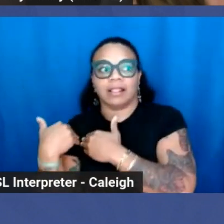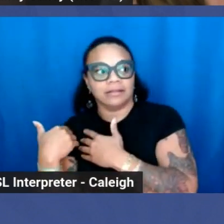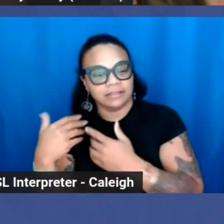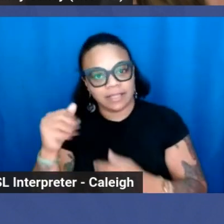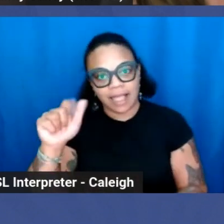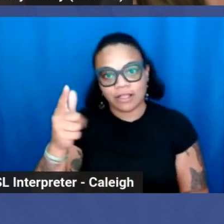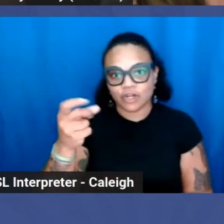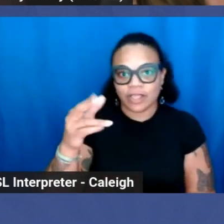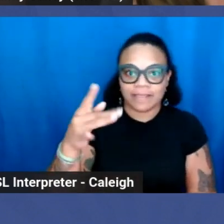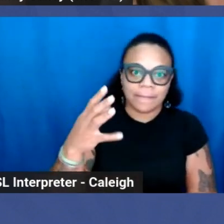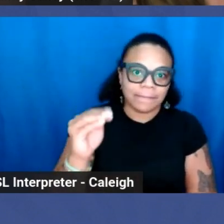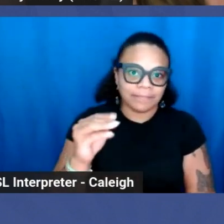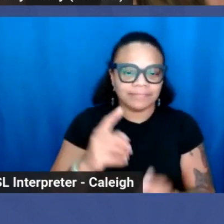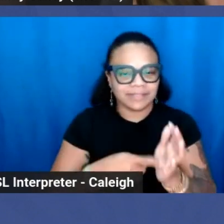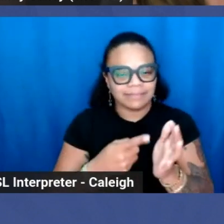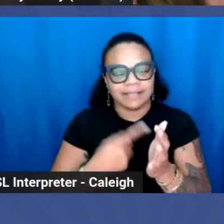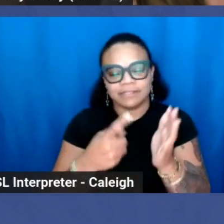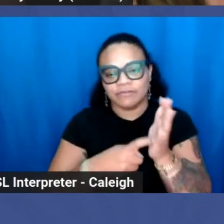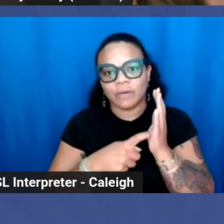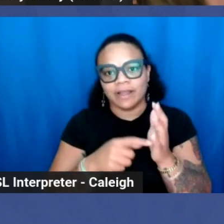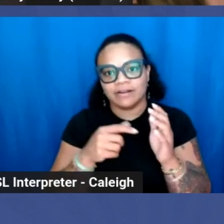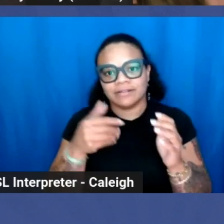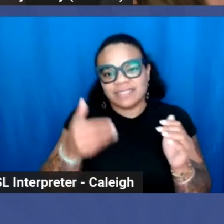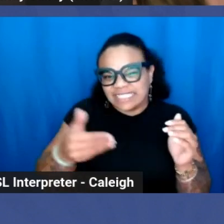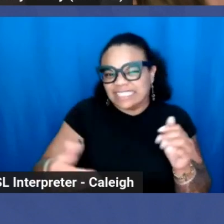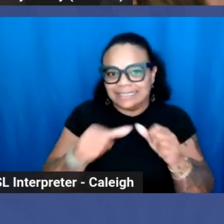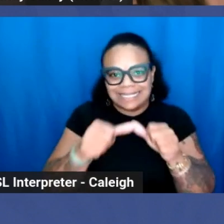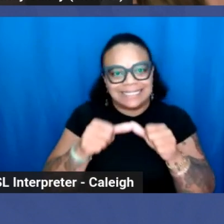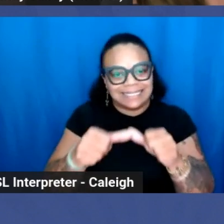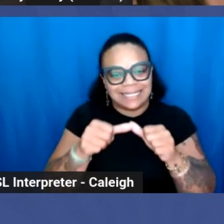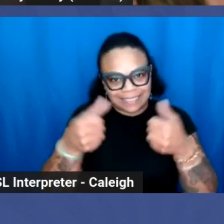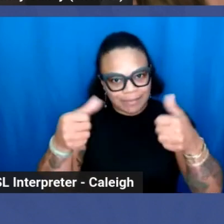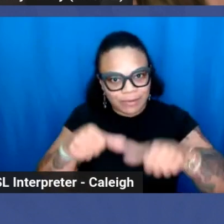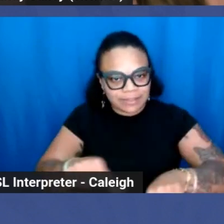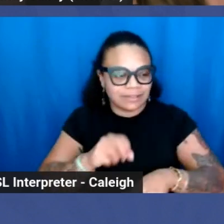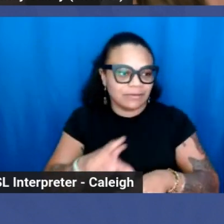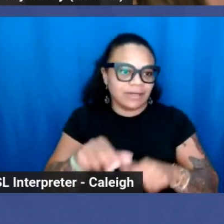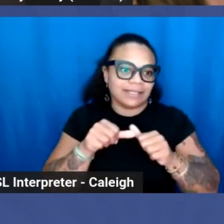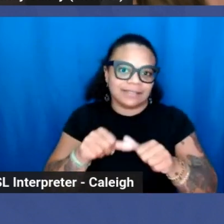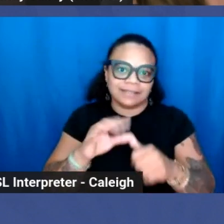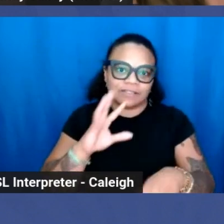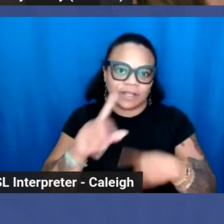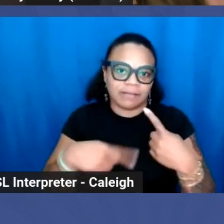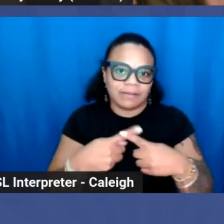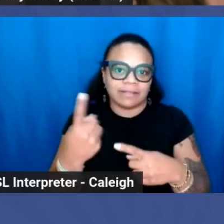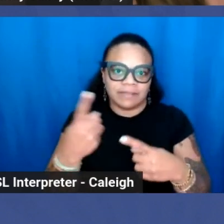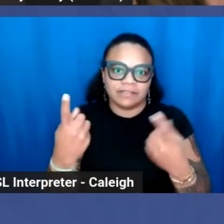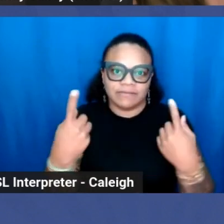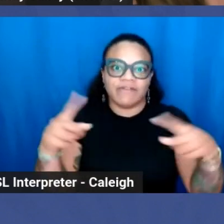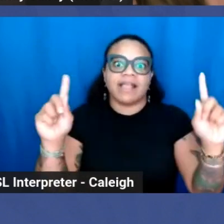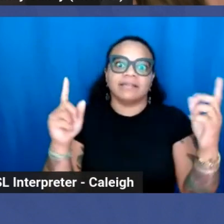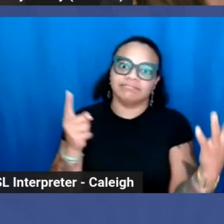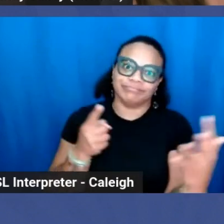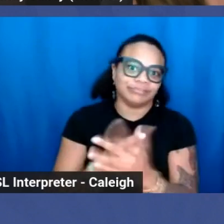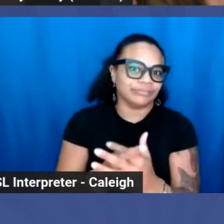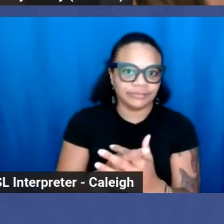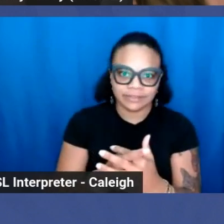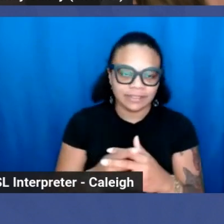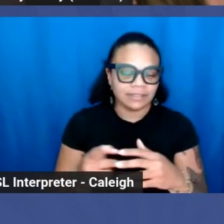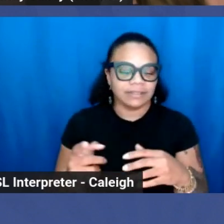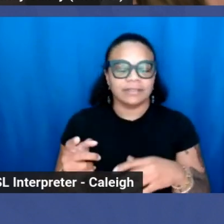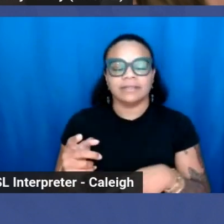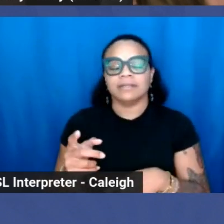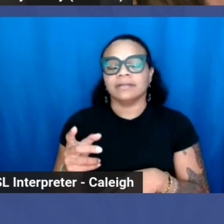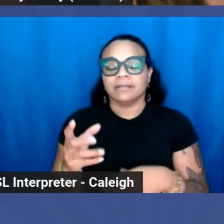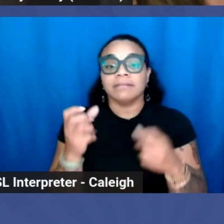it takes just like consistency of posting or consistency of talking about something to really break through. There's a